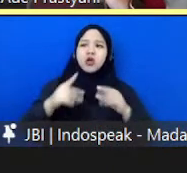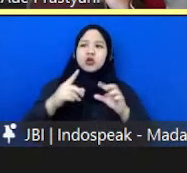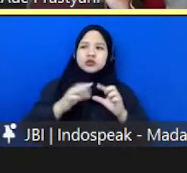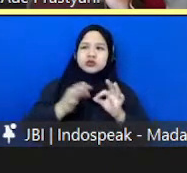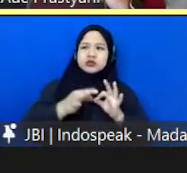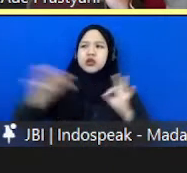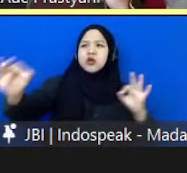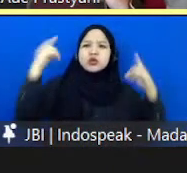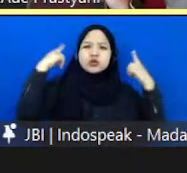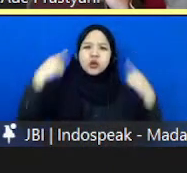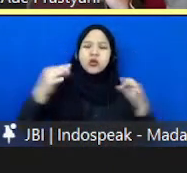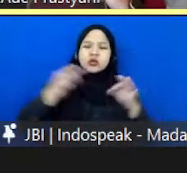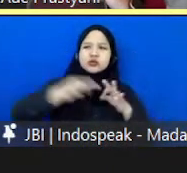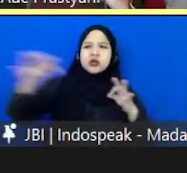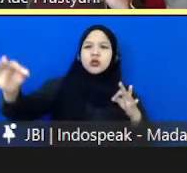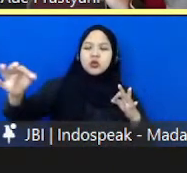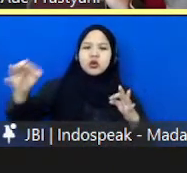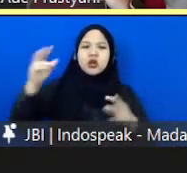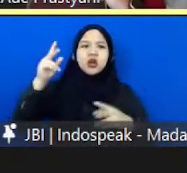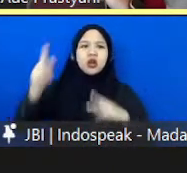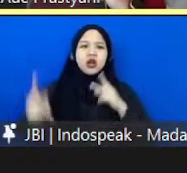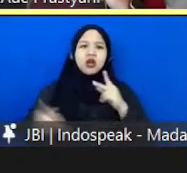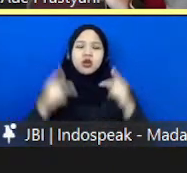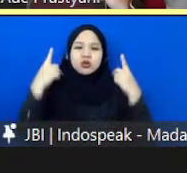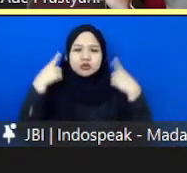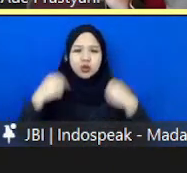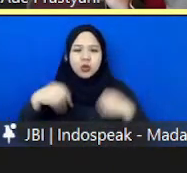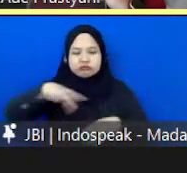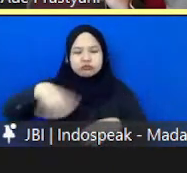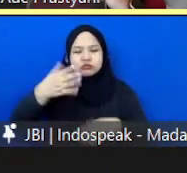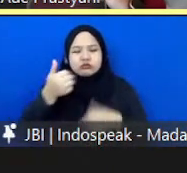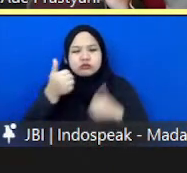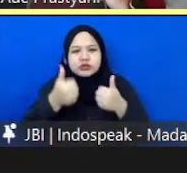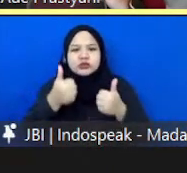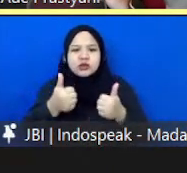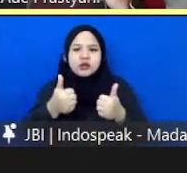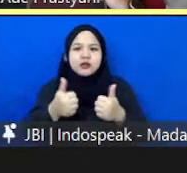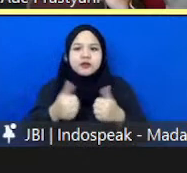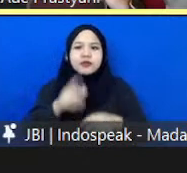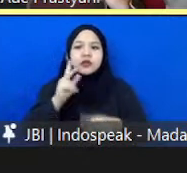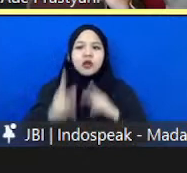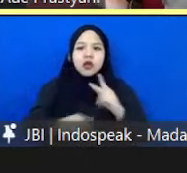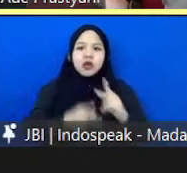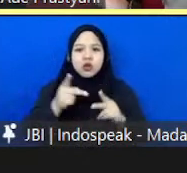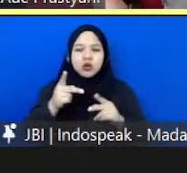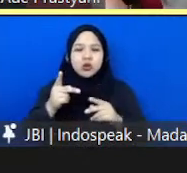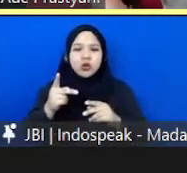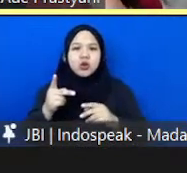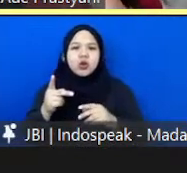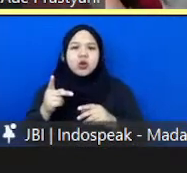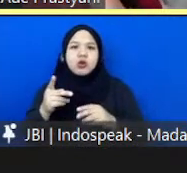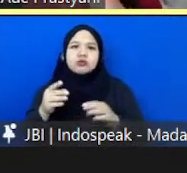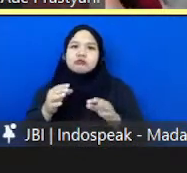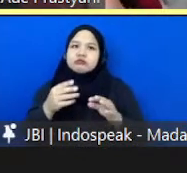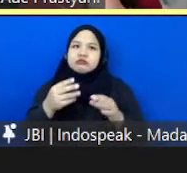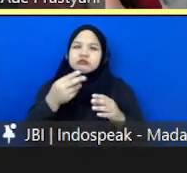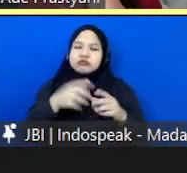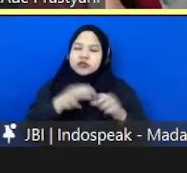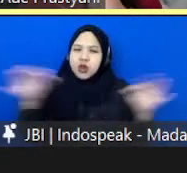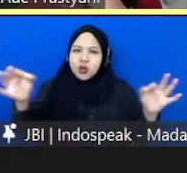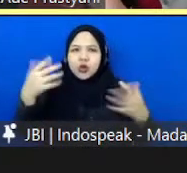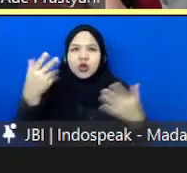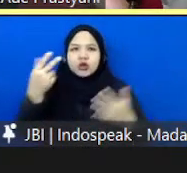not relied heavily on the use of restraints and traditional healing. Slide.